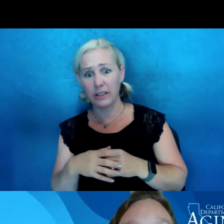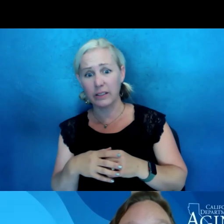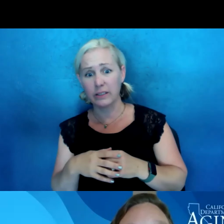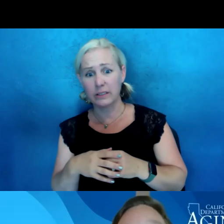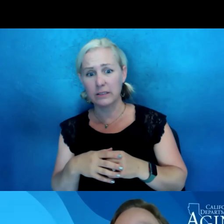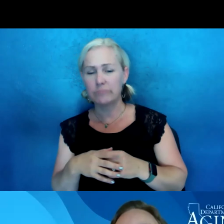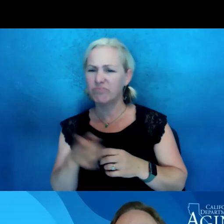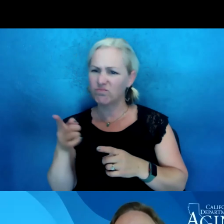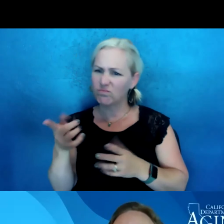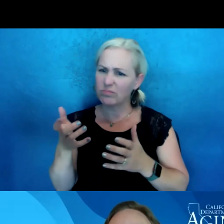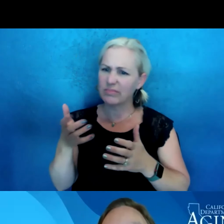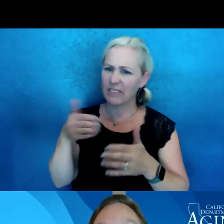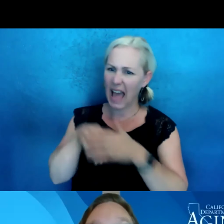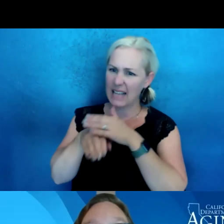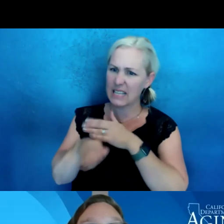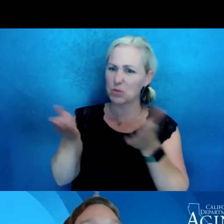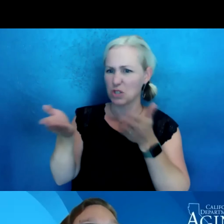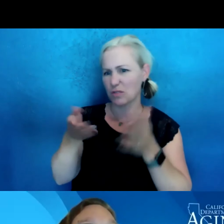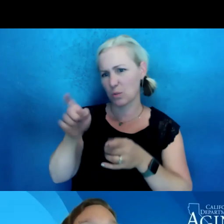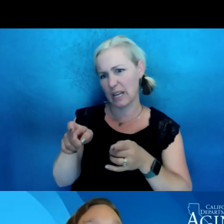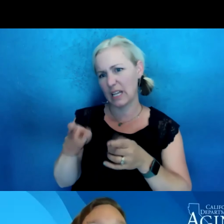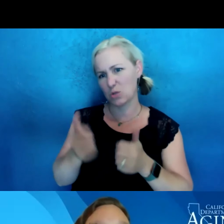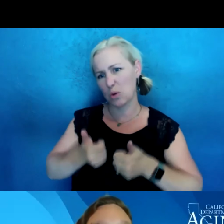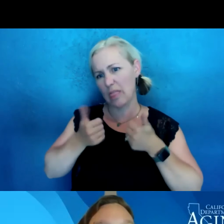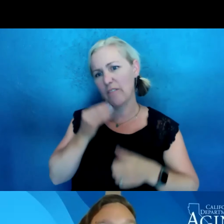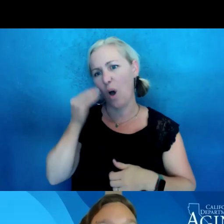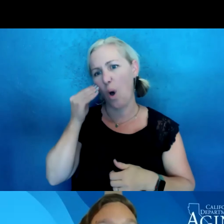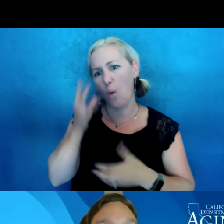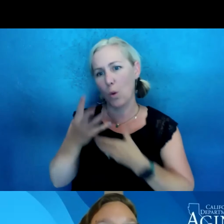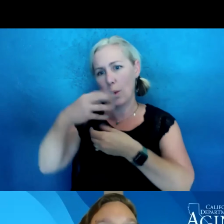have access to the services we need to live at home in the community.